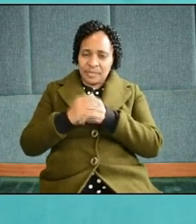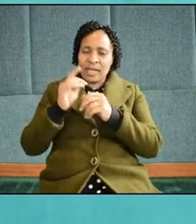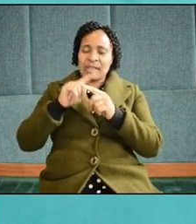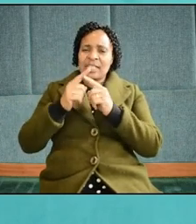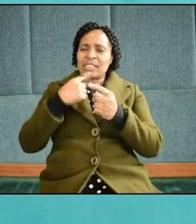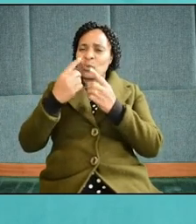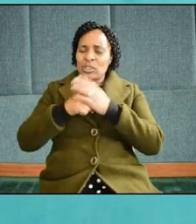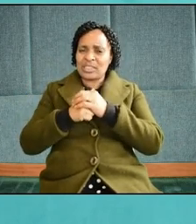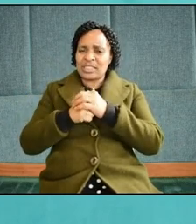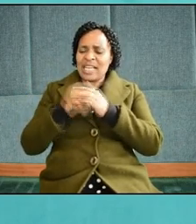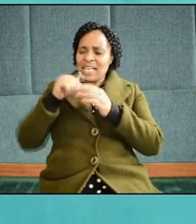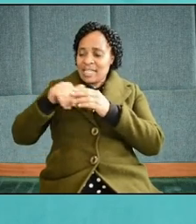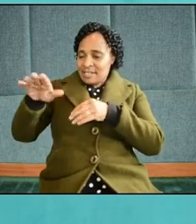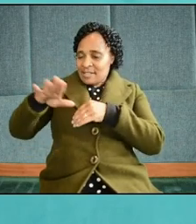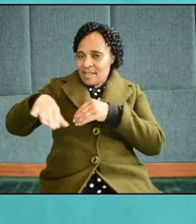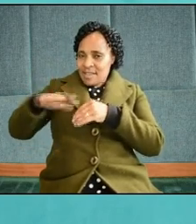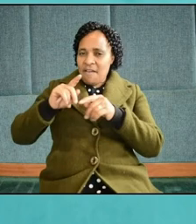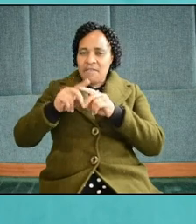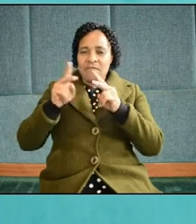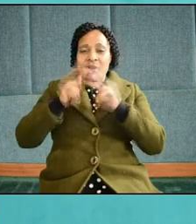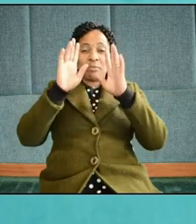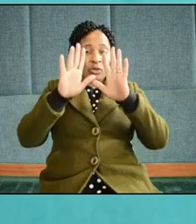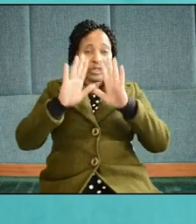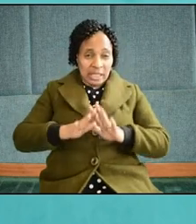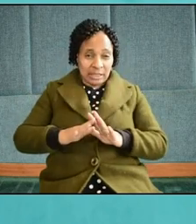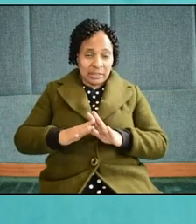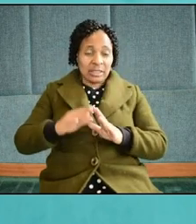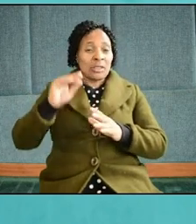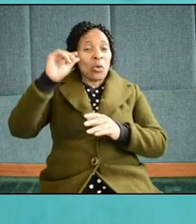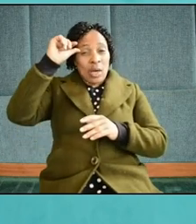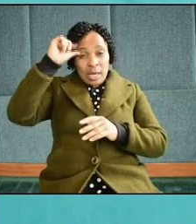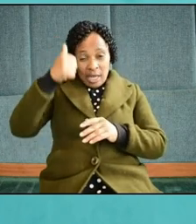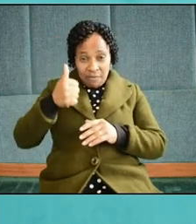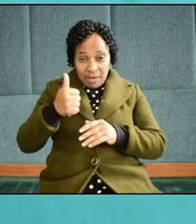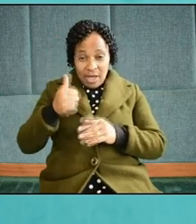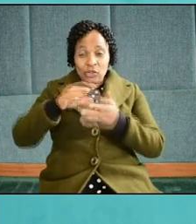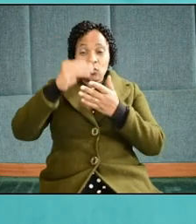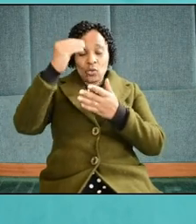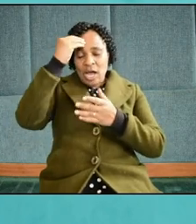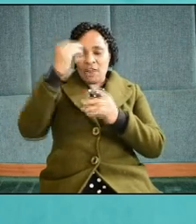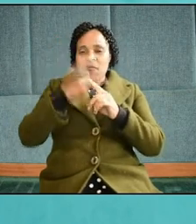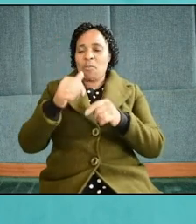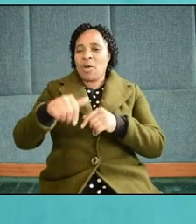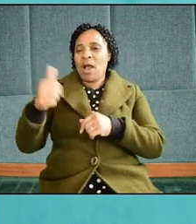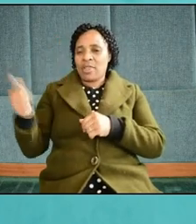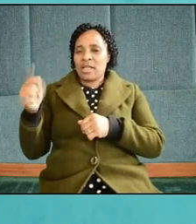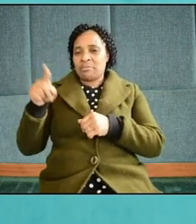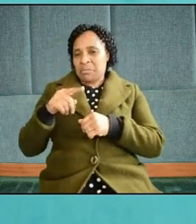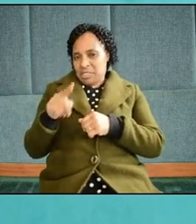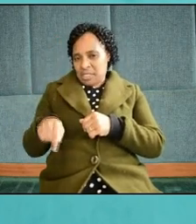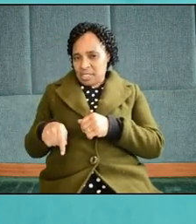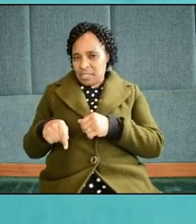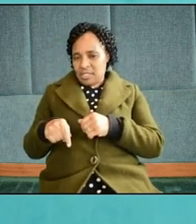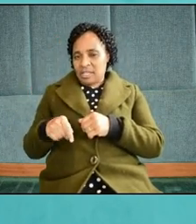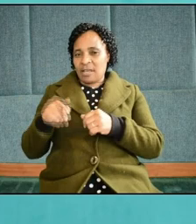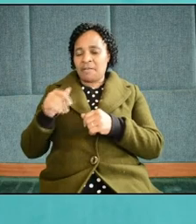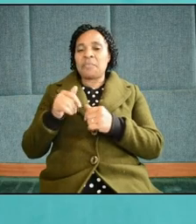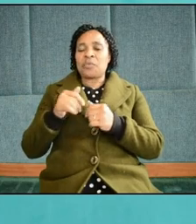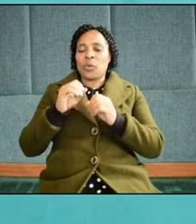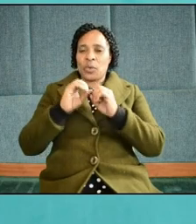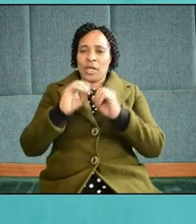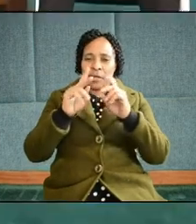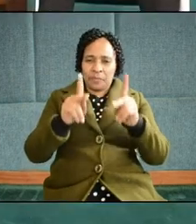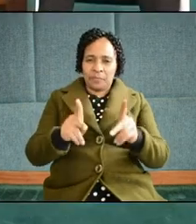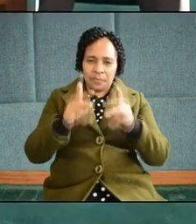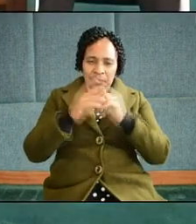What Do You Think section, it's important and it is wise for us to learn from others' mistakes. Yeah, so that's it.